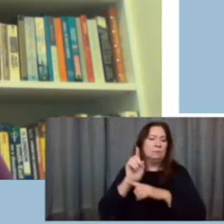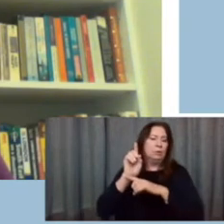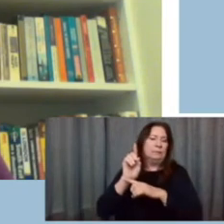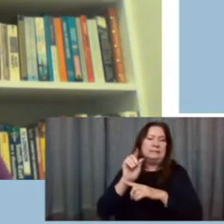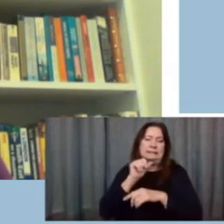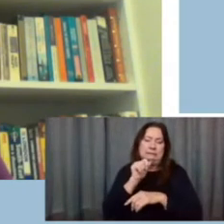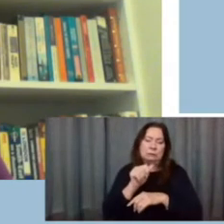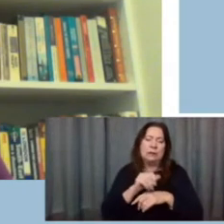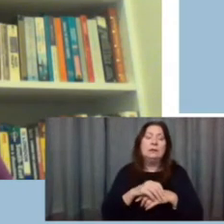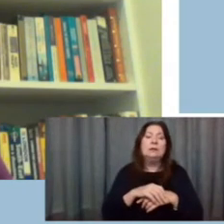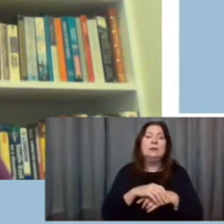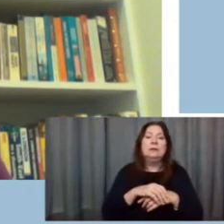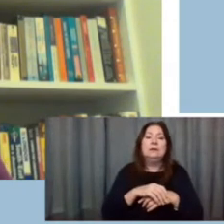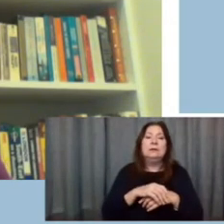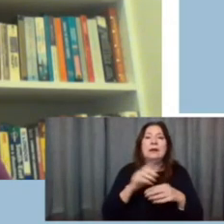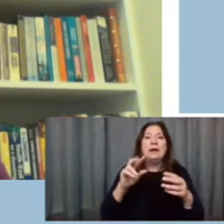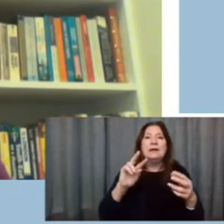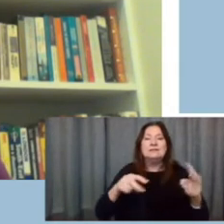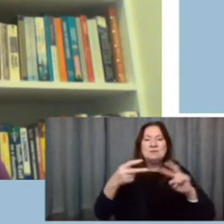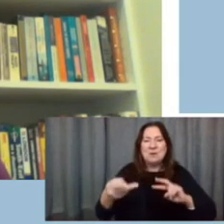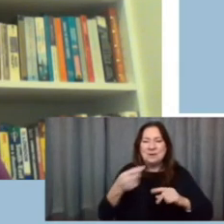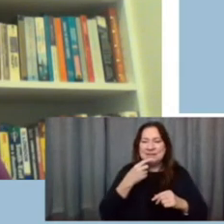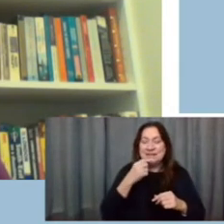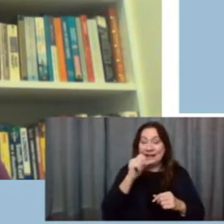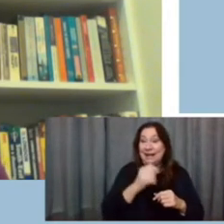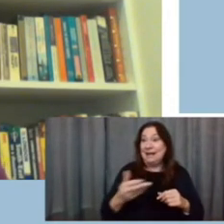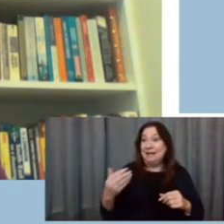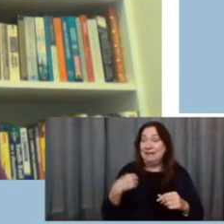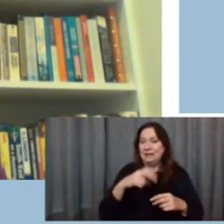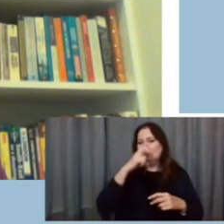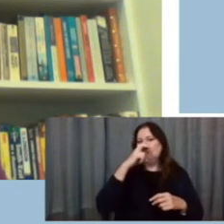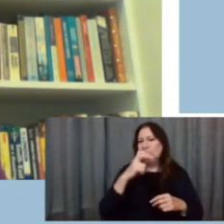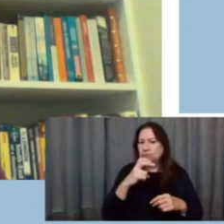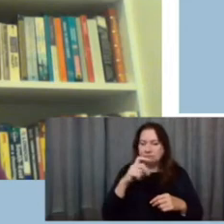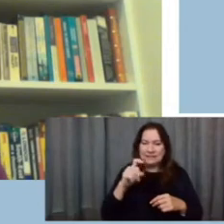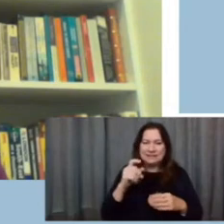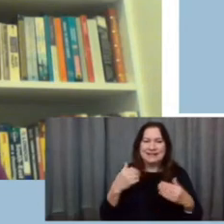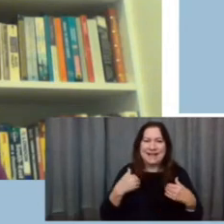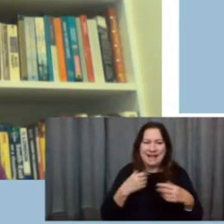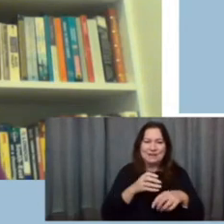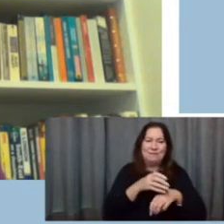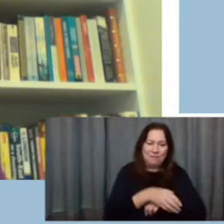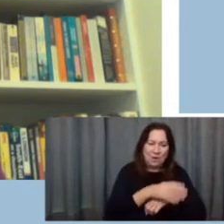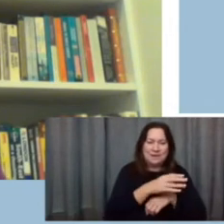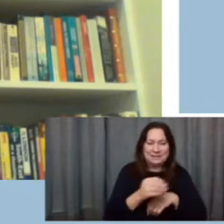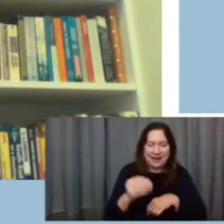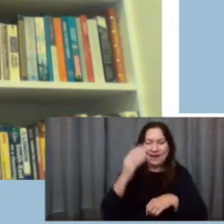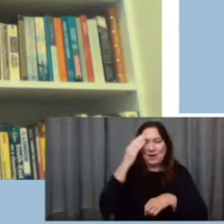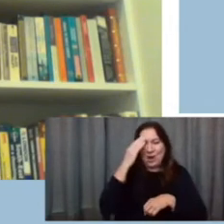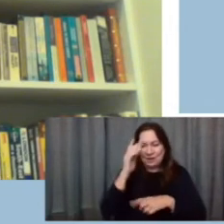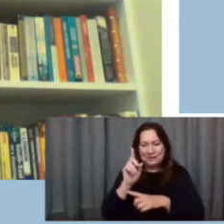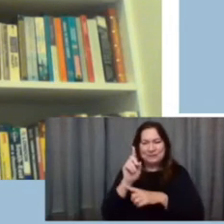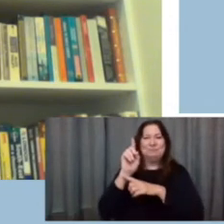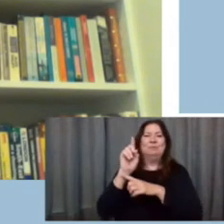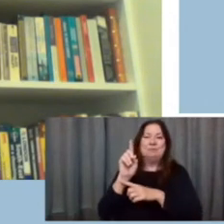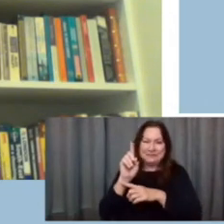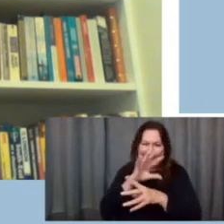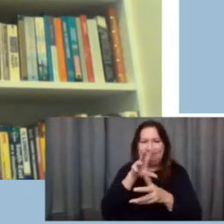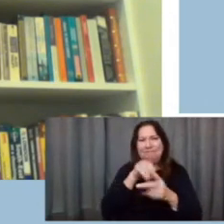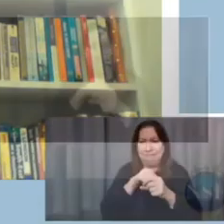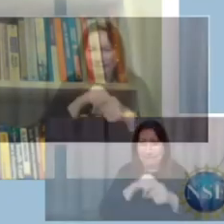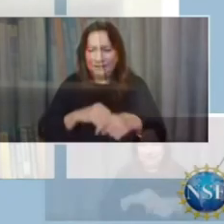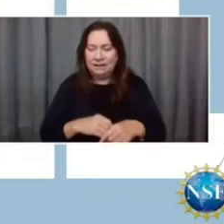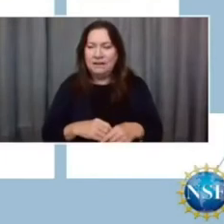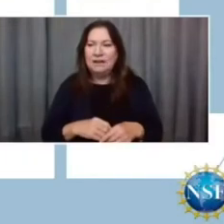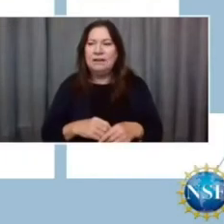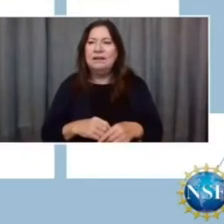as opposed to saying, anything that is rigorous necessarily has force and knowledge supremacy built in. And that